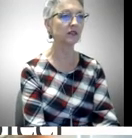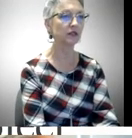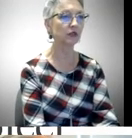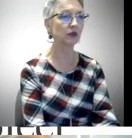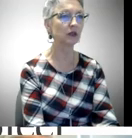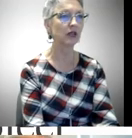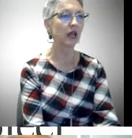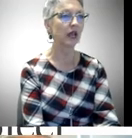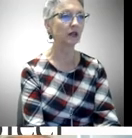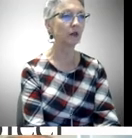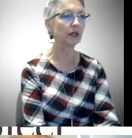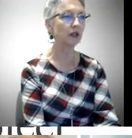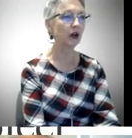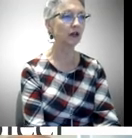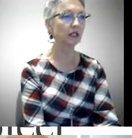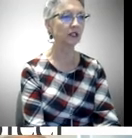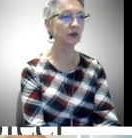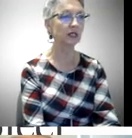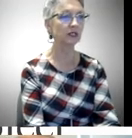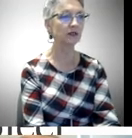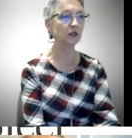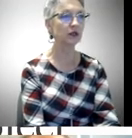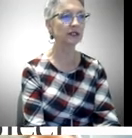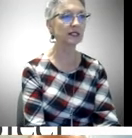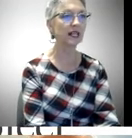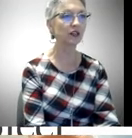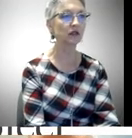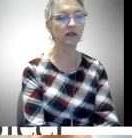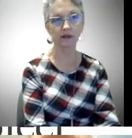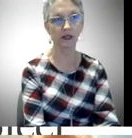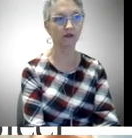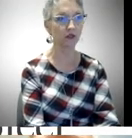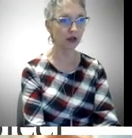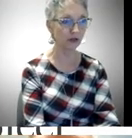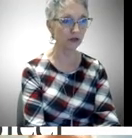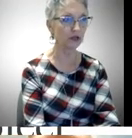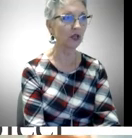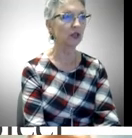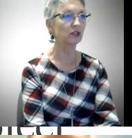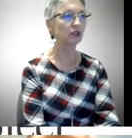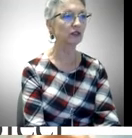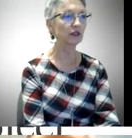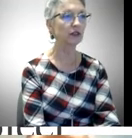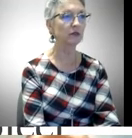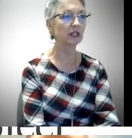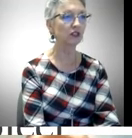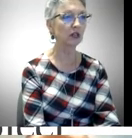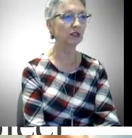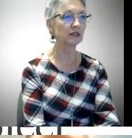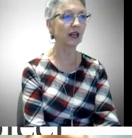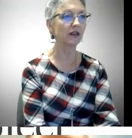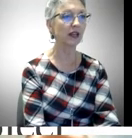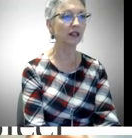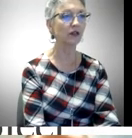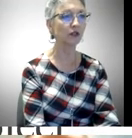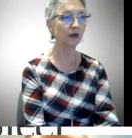of an individual and appoint a guardian is when the individual is in danger of themselves or others. Do you feel that many